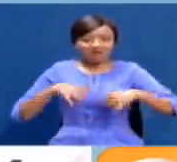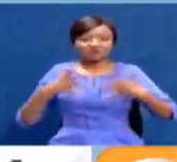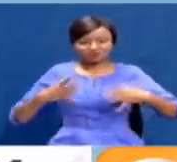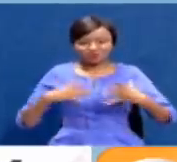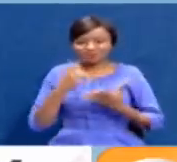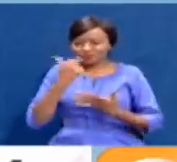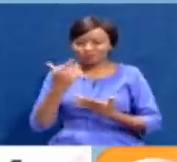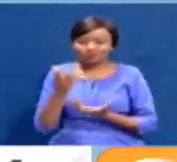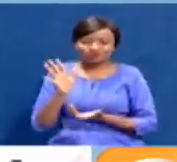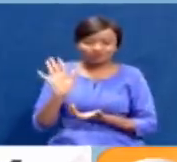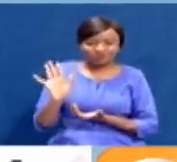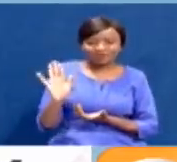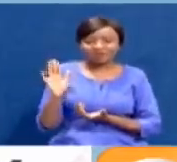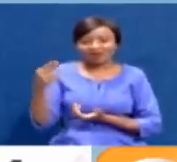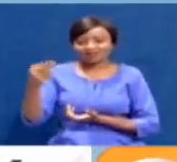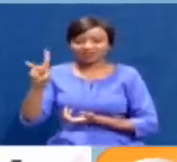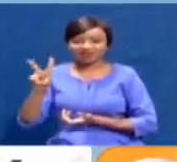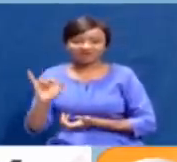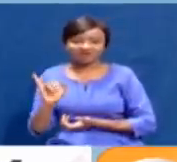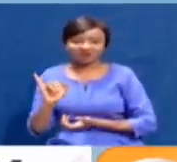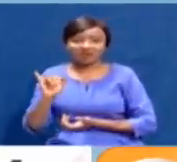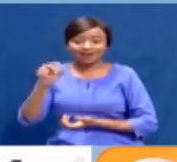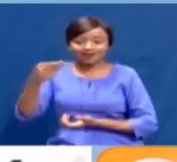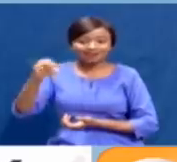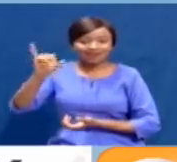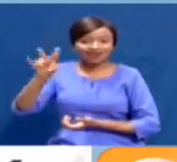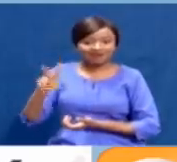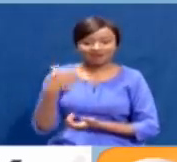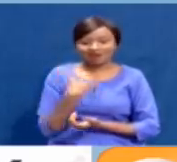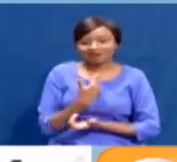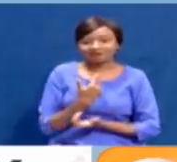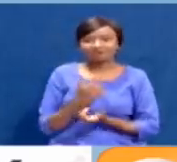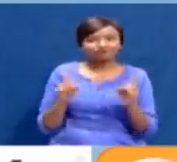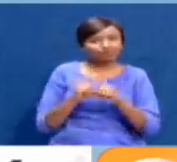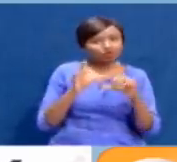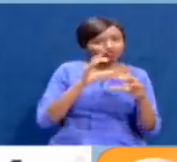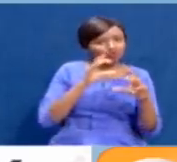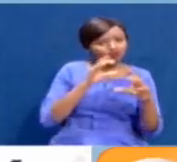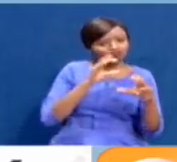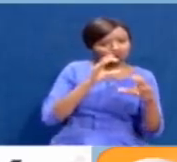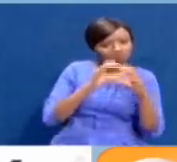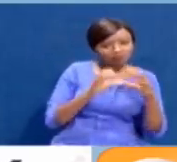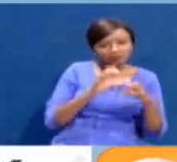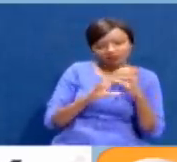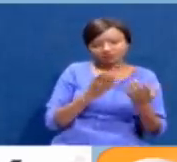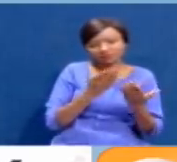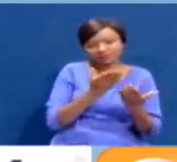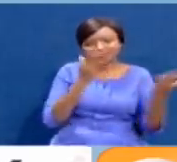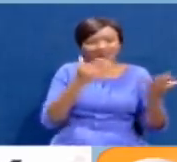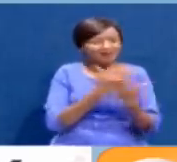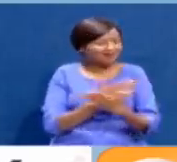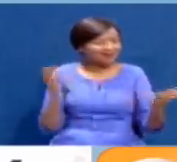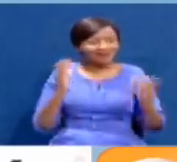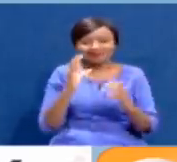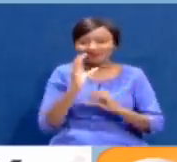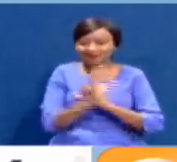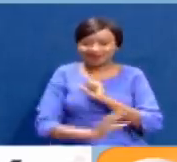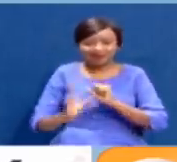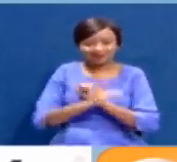HIV. Our recommendation is still the alert at any country should be at the highest